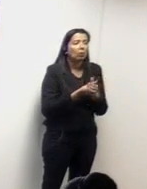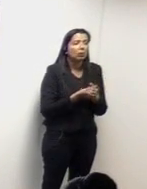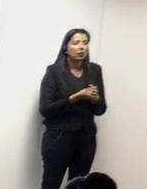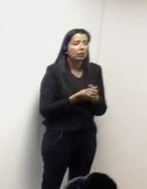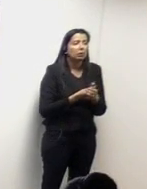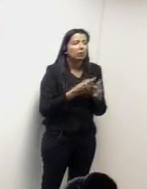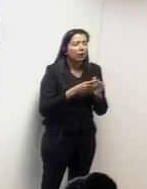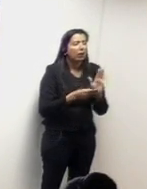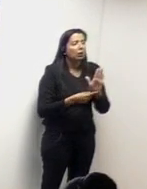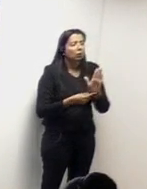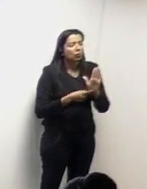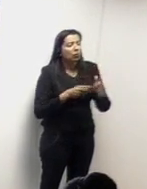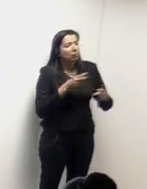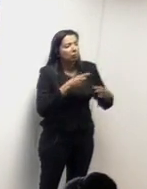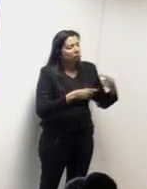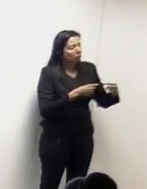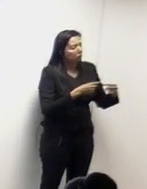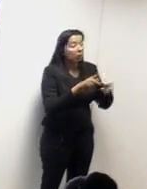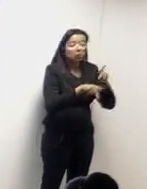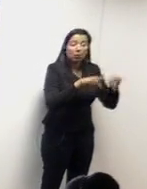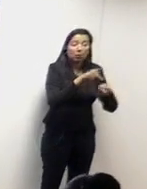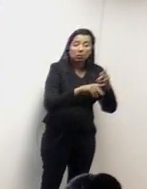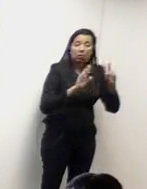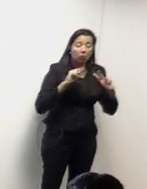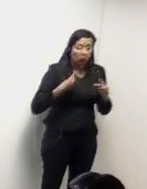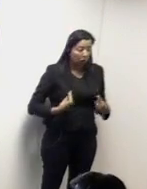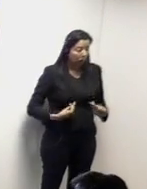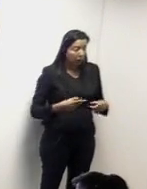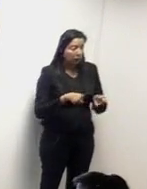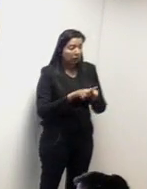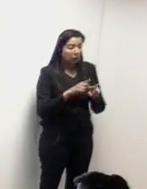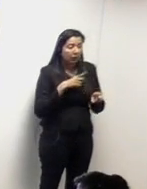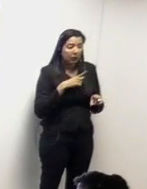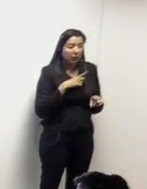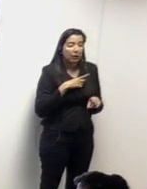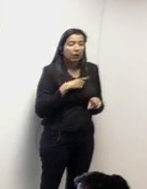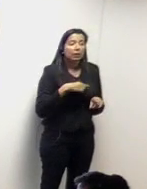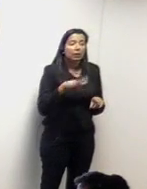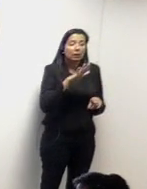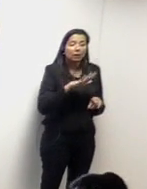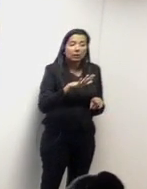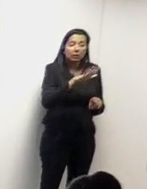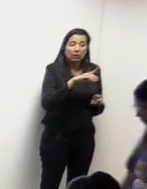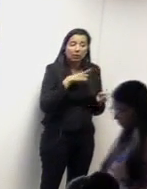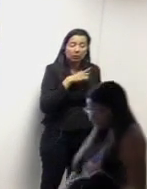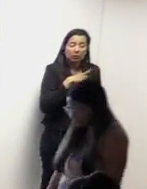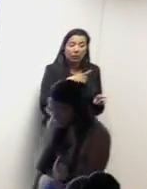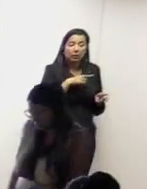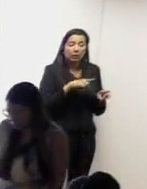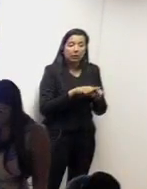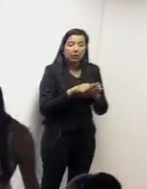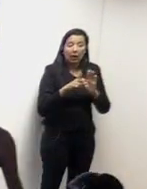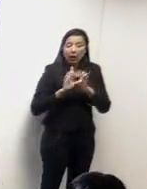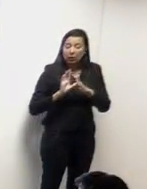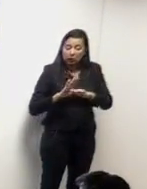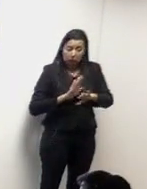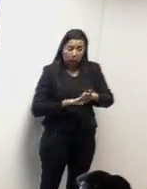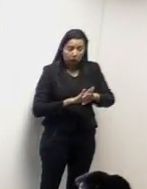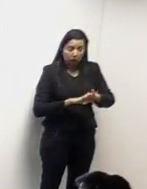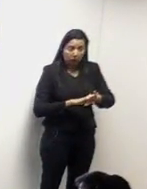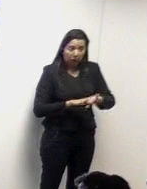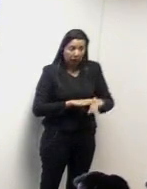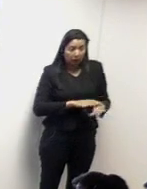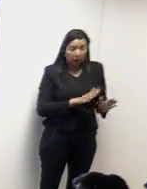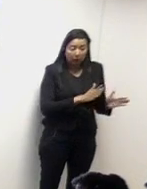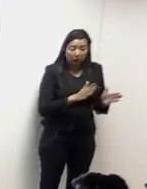We also look at tertiary effects over long time horizons, secondary and tertiary. So we aren't just looking at, I do this and it does this, but